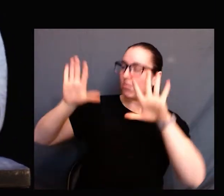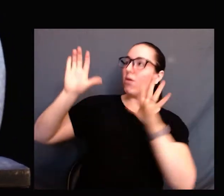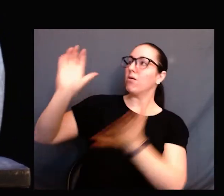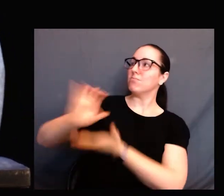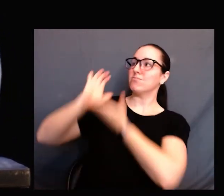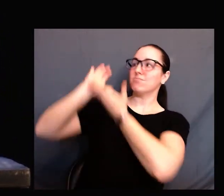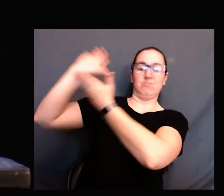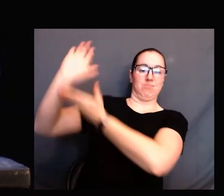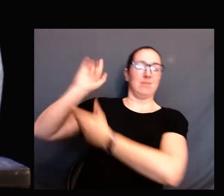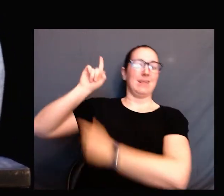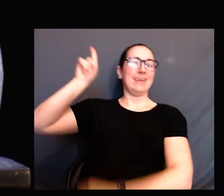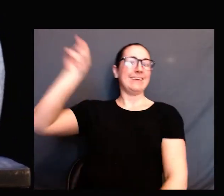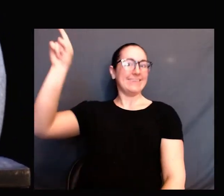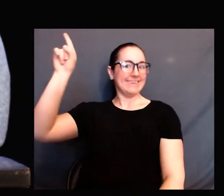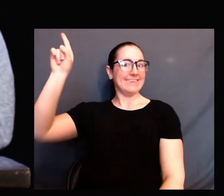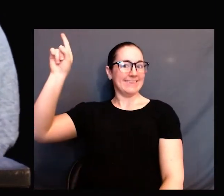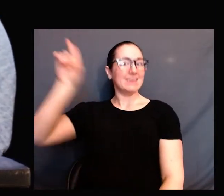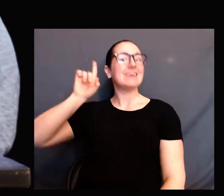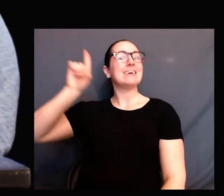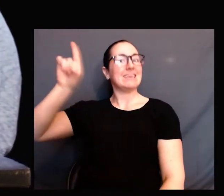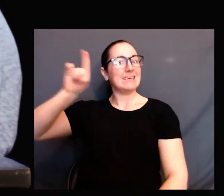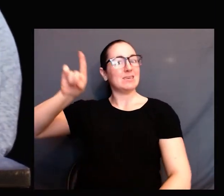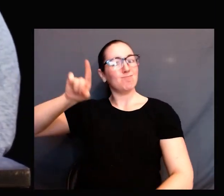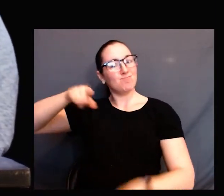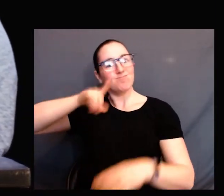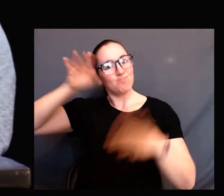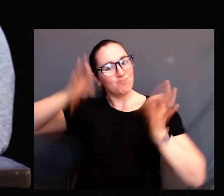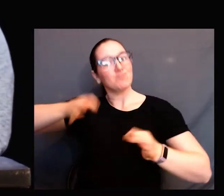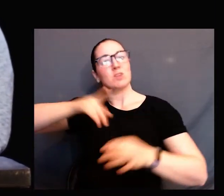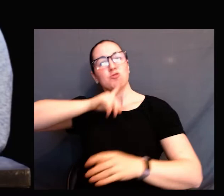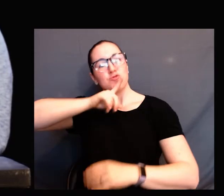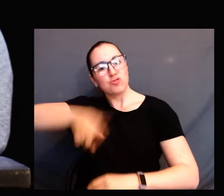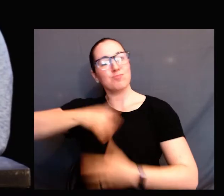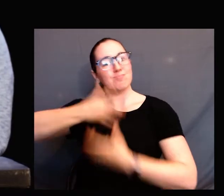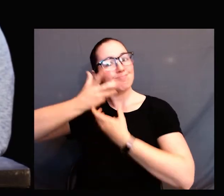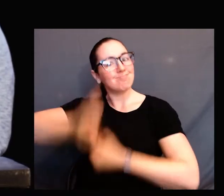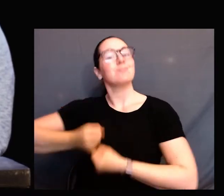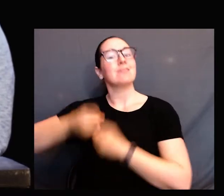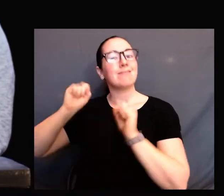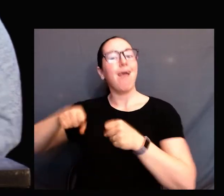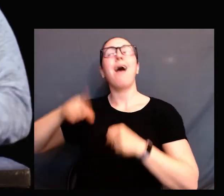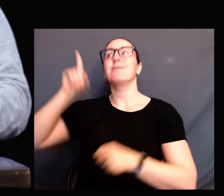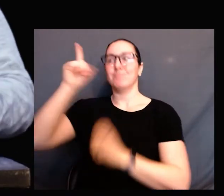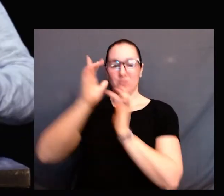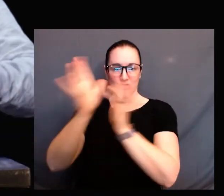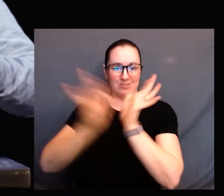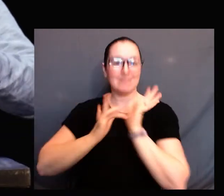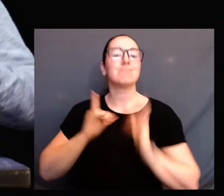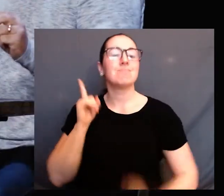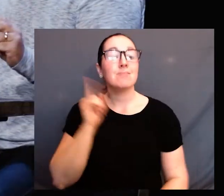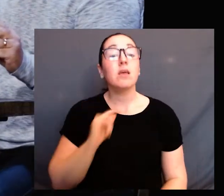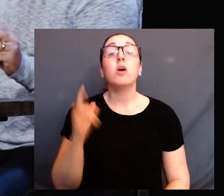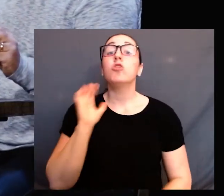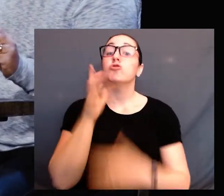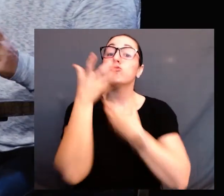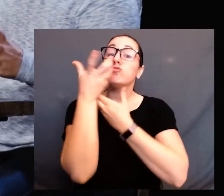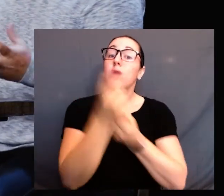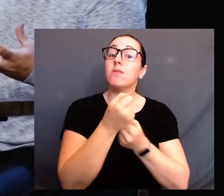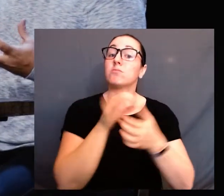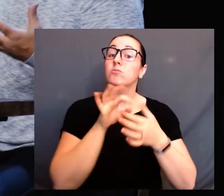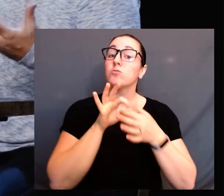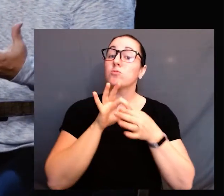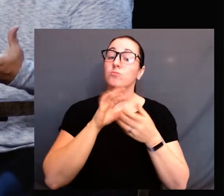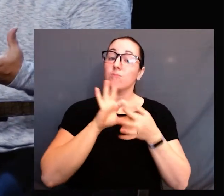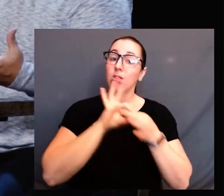and put our trust in the one who is certain, and his name is Jesus. What we learned is that trust